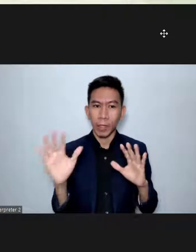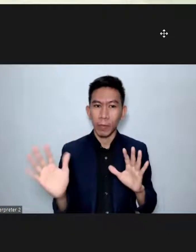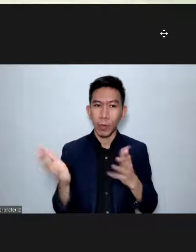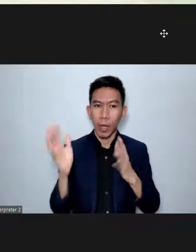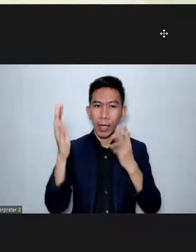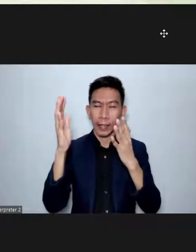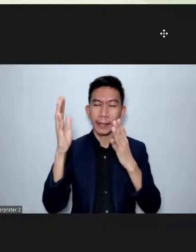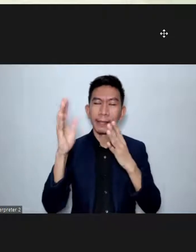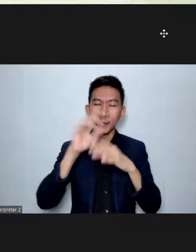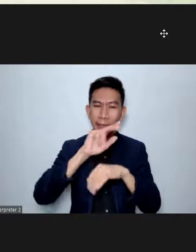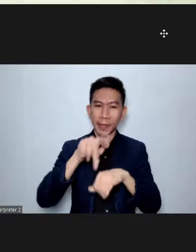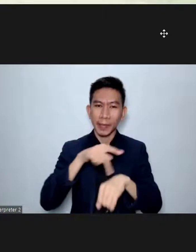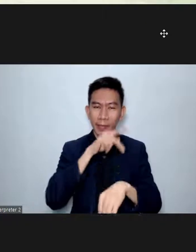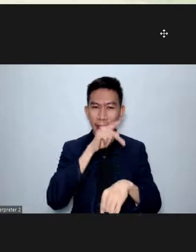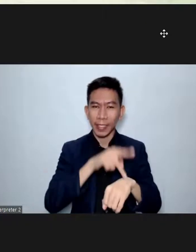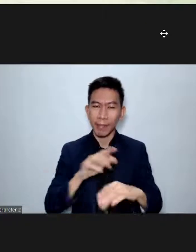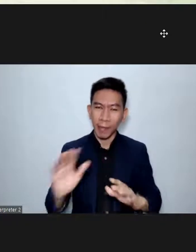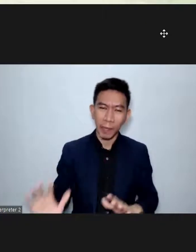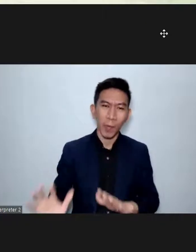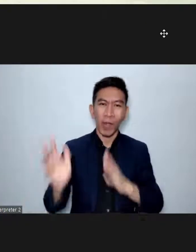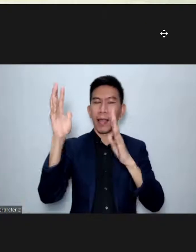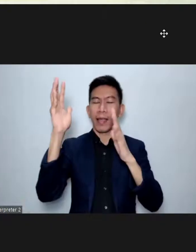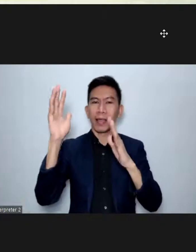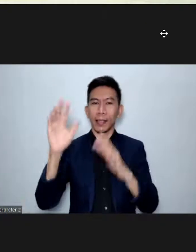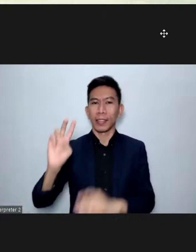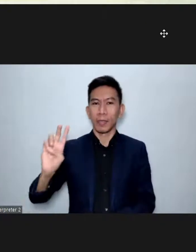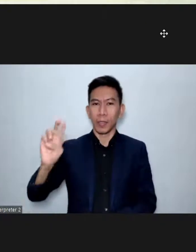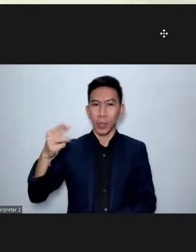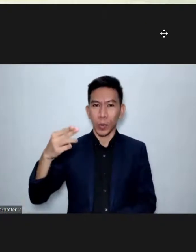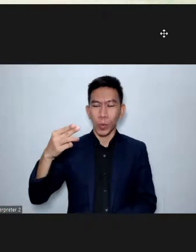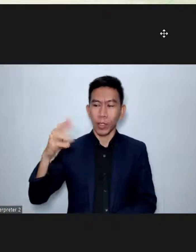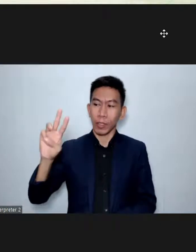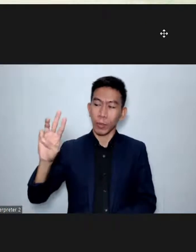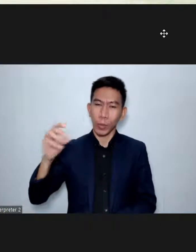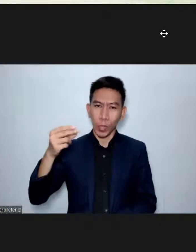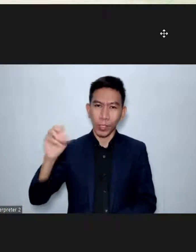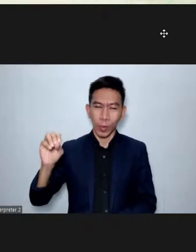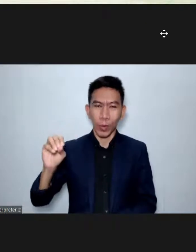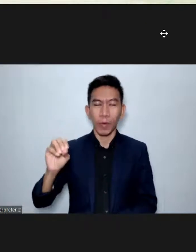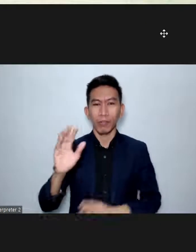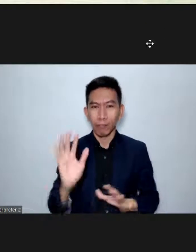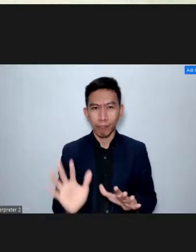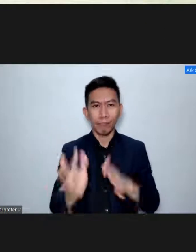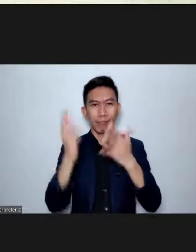ang Pilipinas, mabuhay ang WHO, mabuhay tayong lahat.